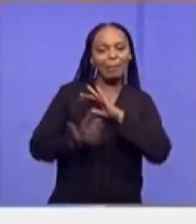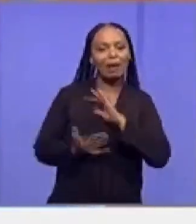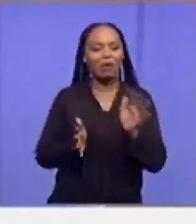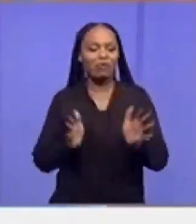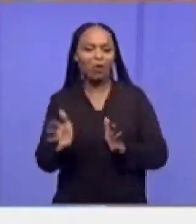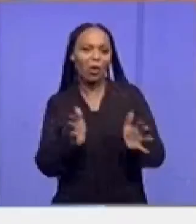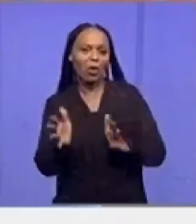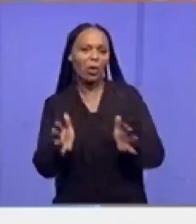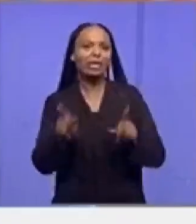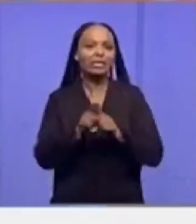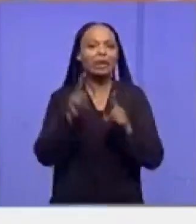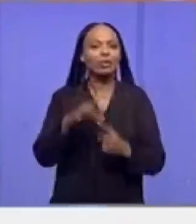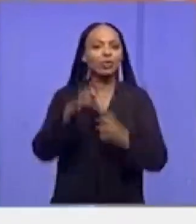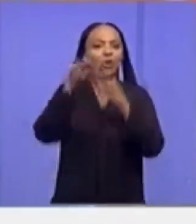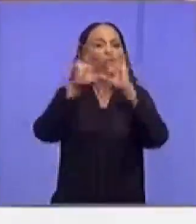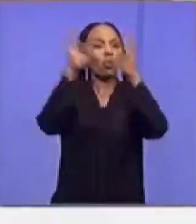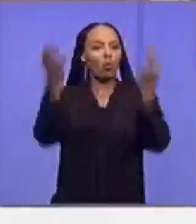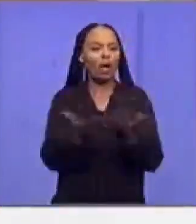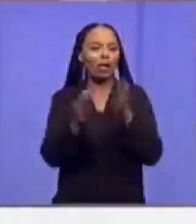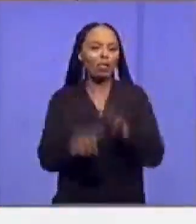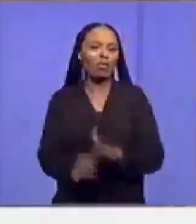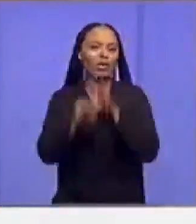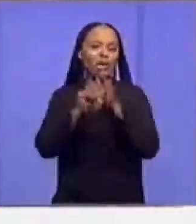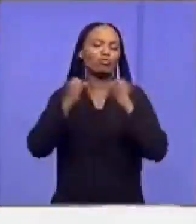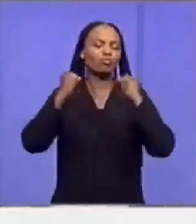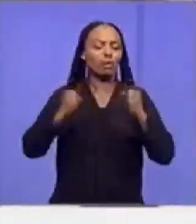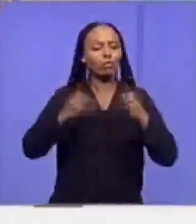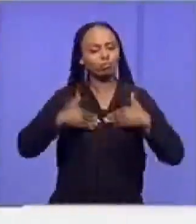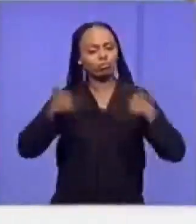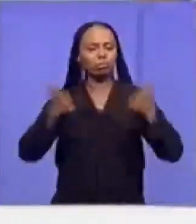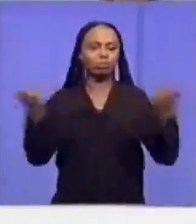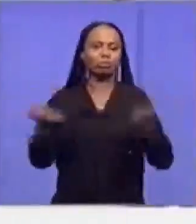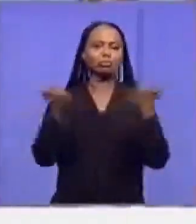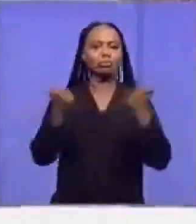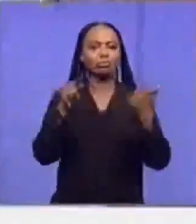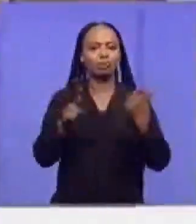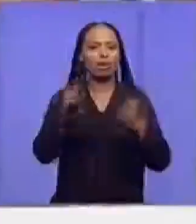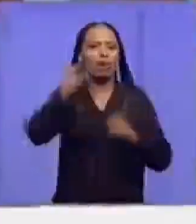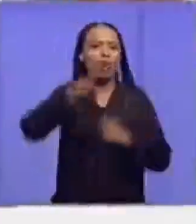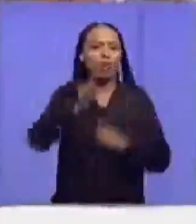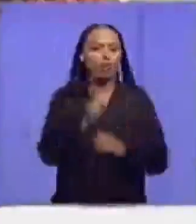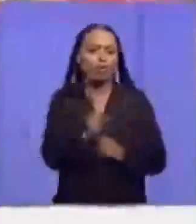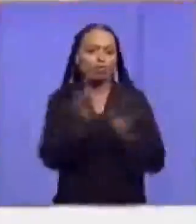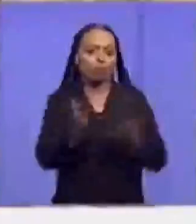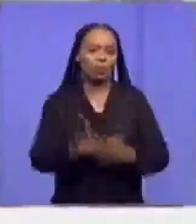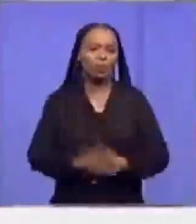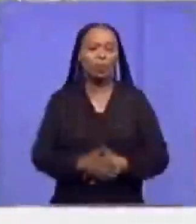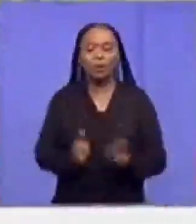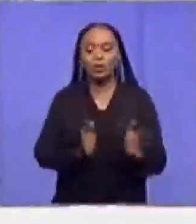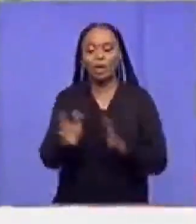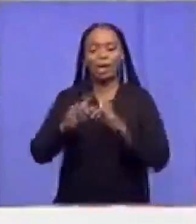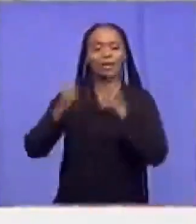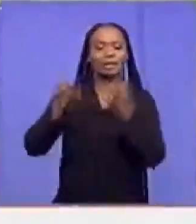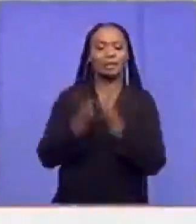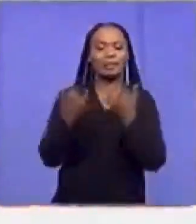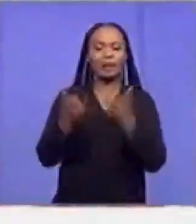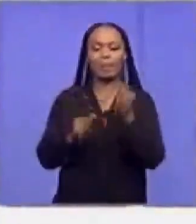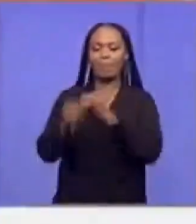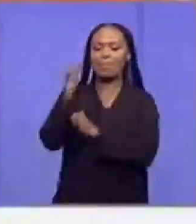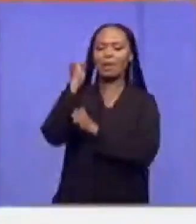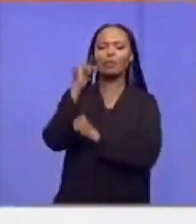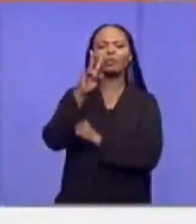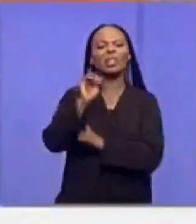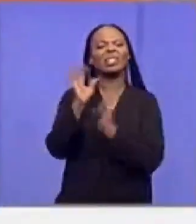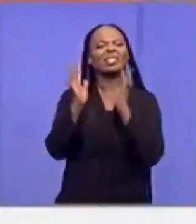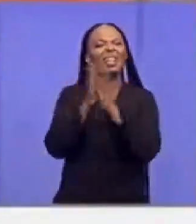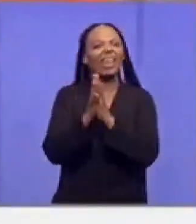football and shows the world that it's important to stay fit as you age. Relationship as sister soccer teams goes back to 2010